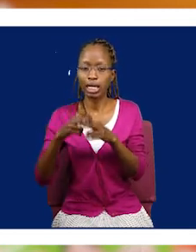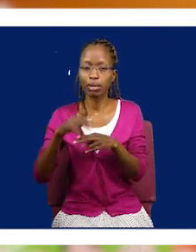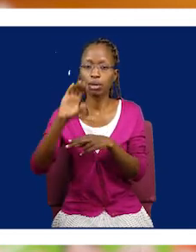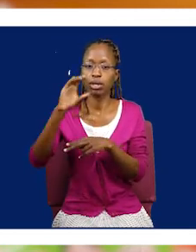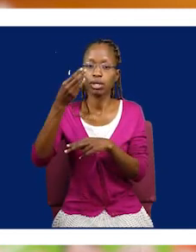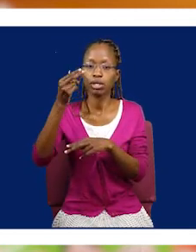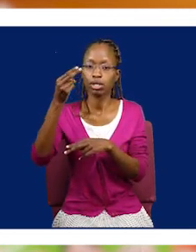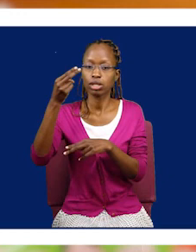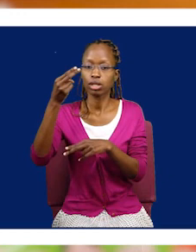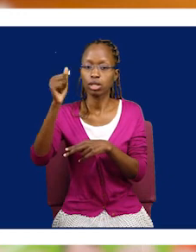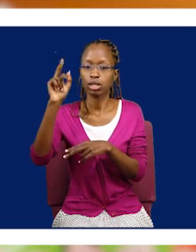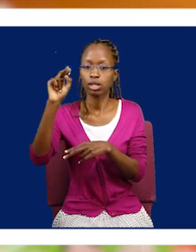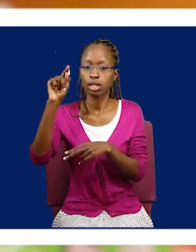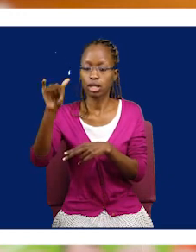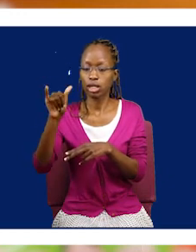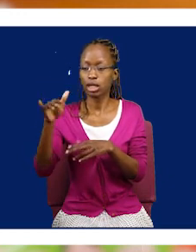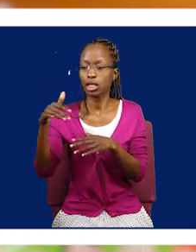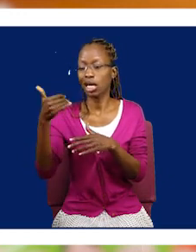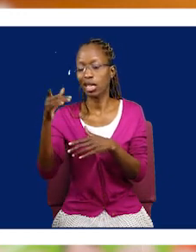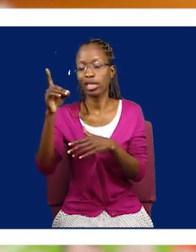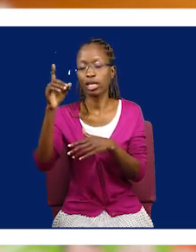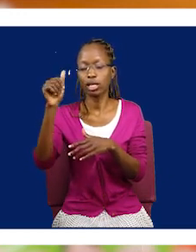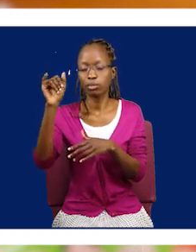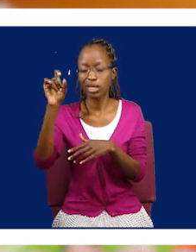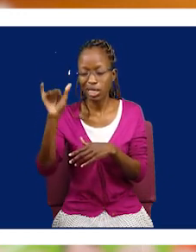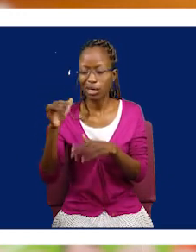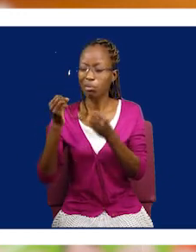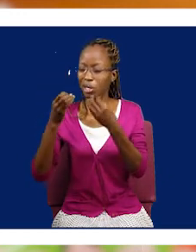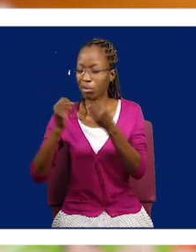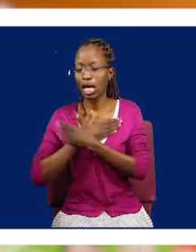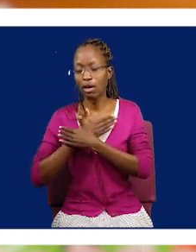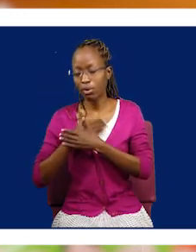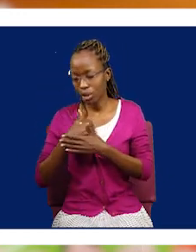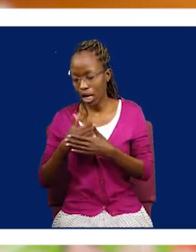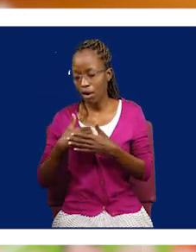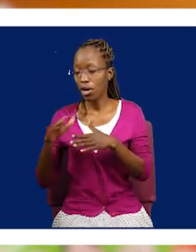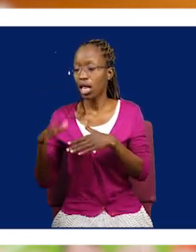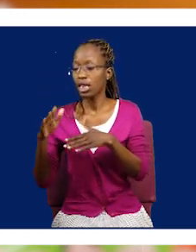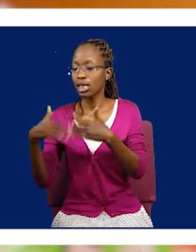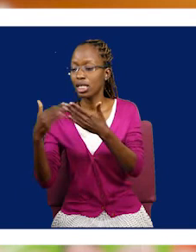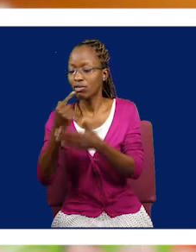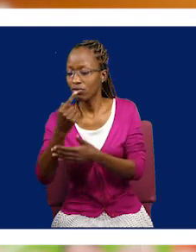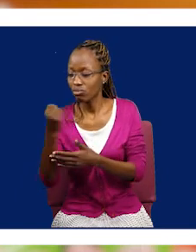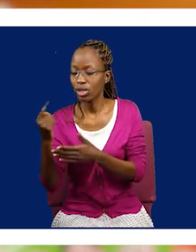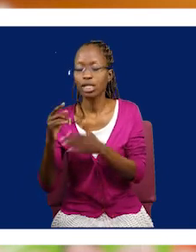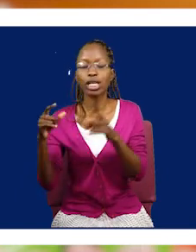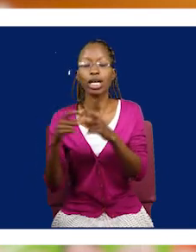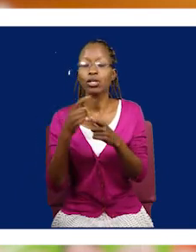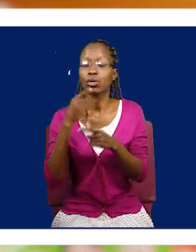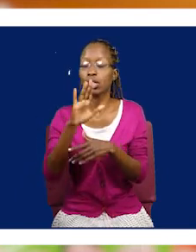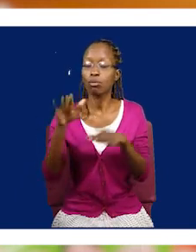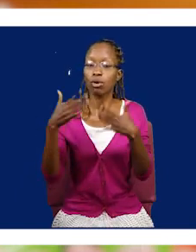Josephine, and Daisy, and Karen. So all of them, I'm going to give them the cards to tell them how much